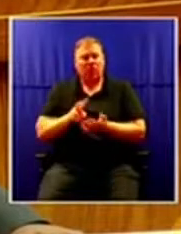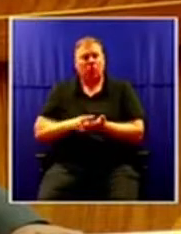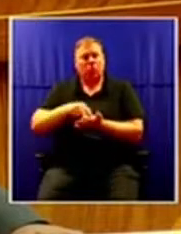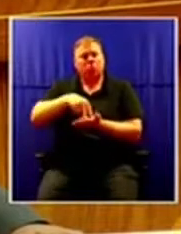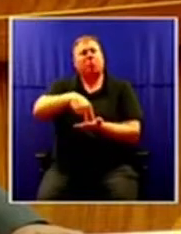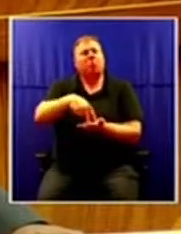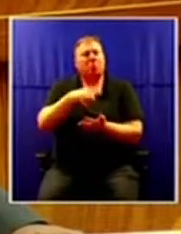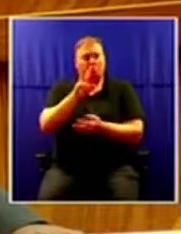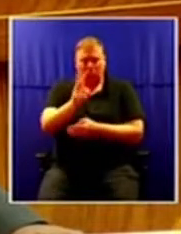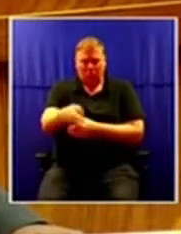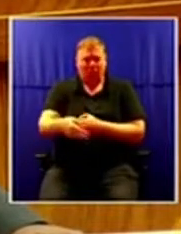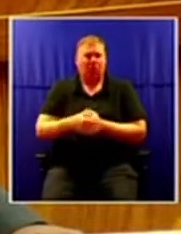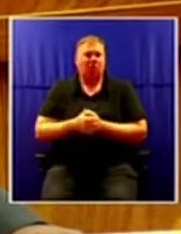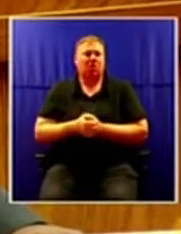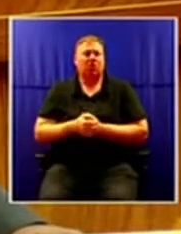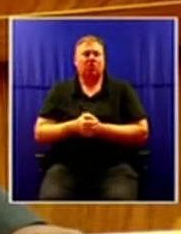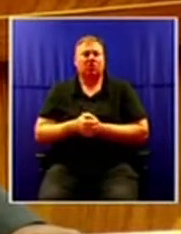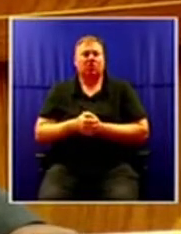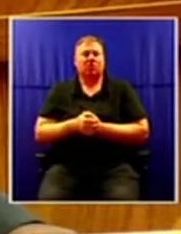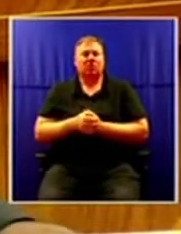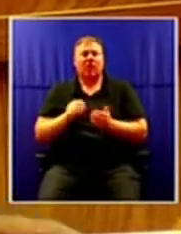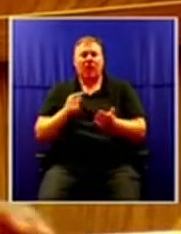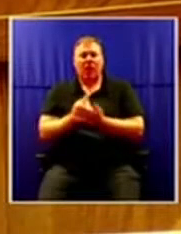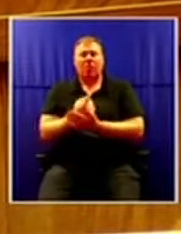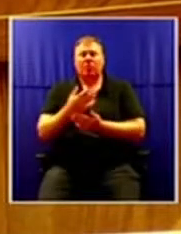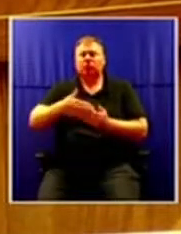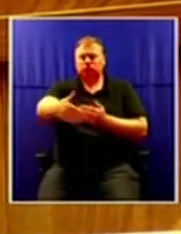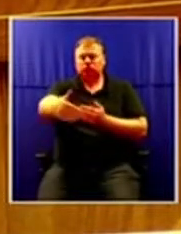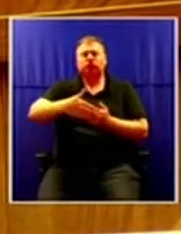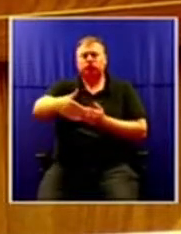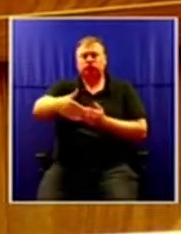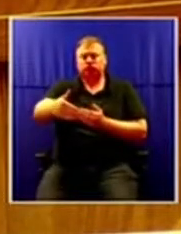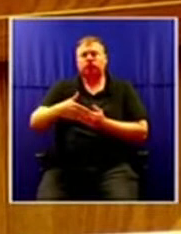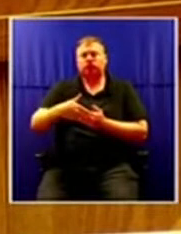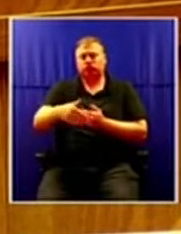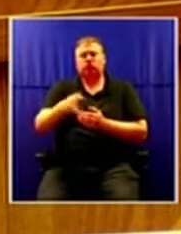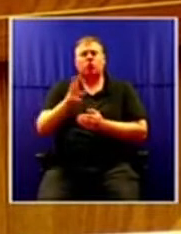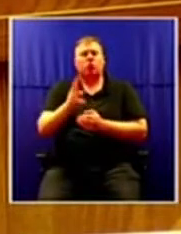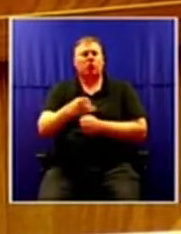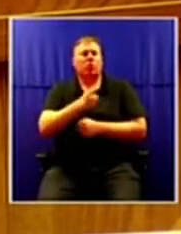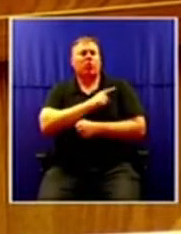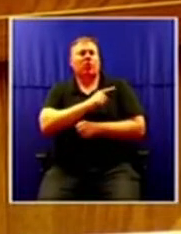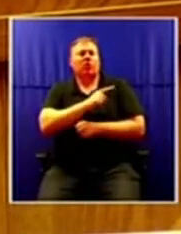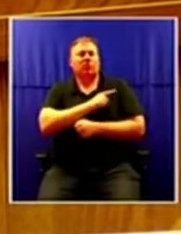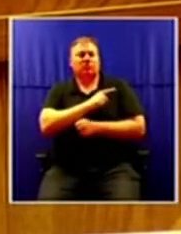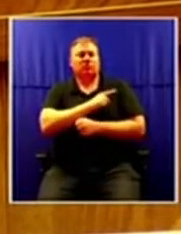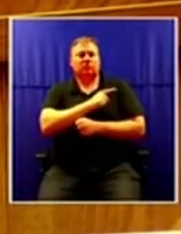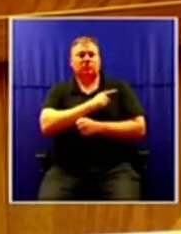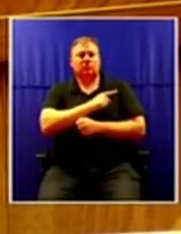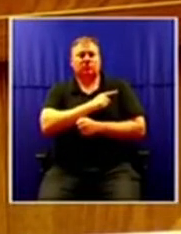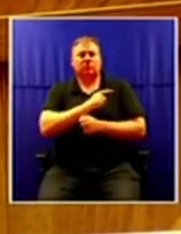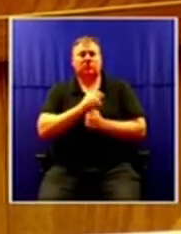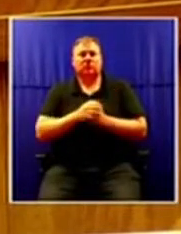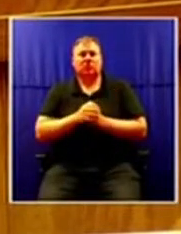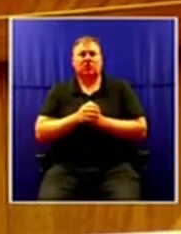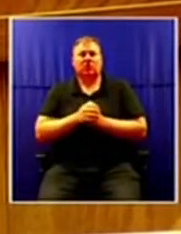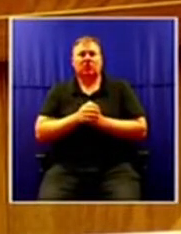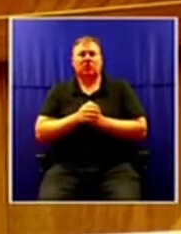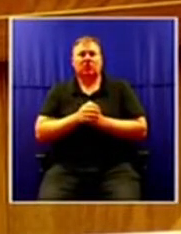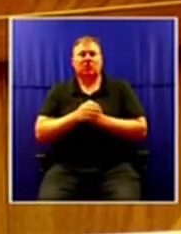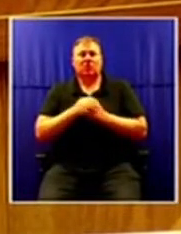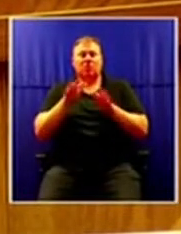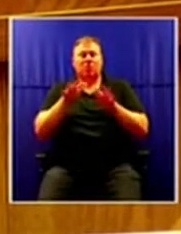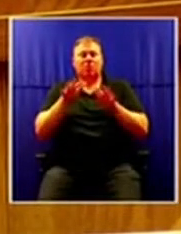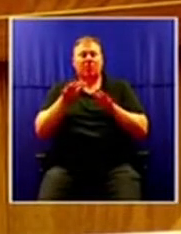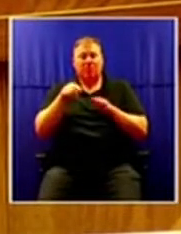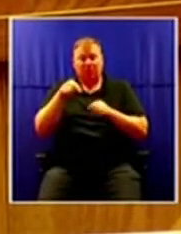This is inevitable because of the strength and the resilience of the people of